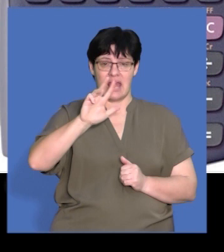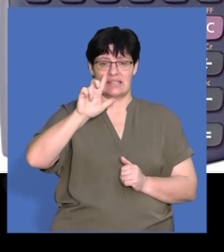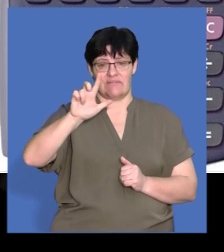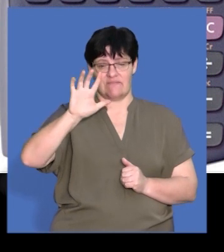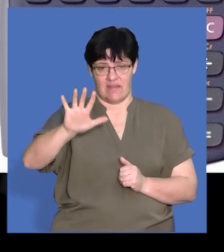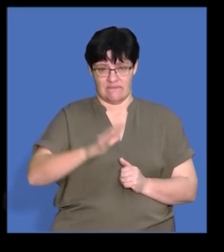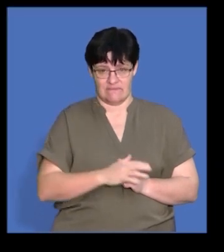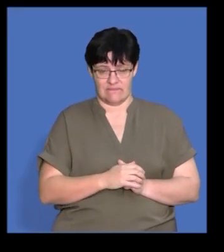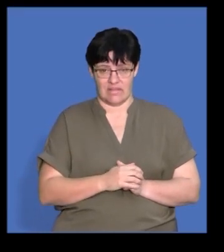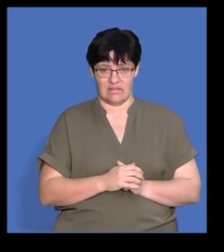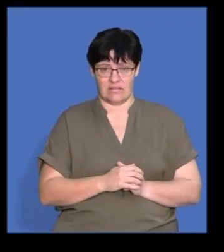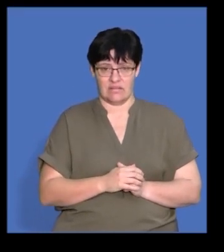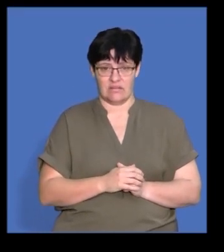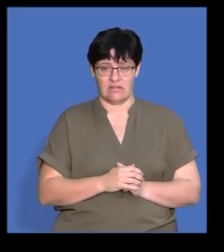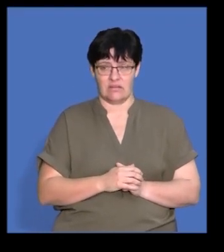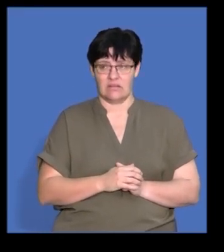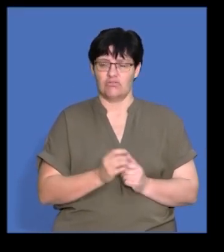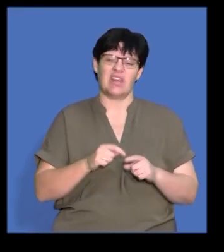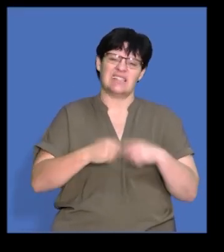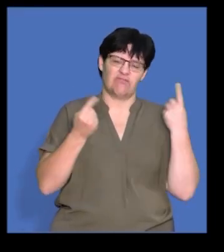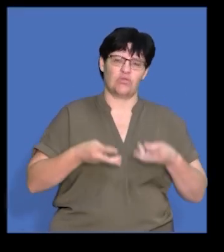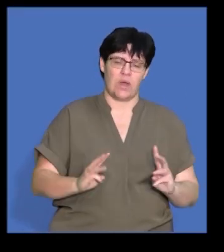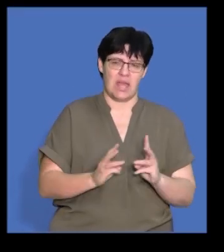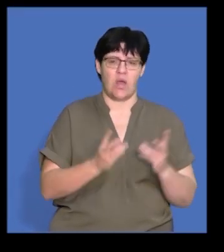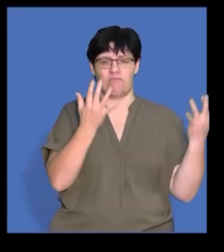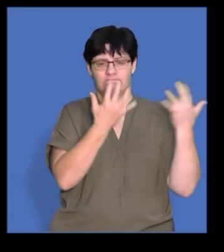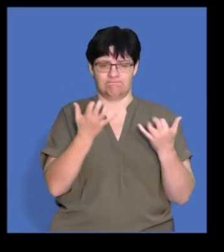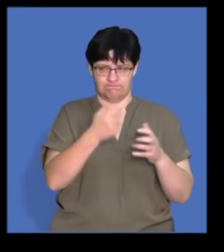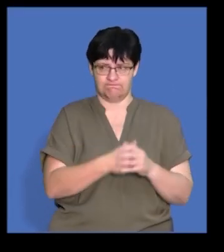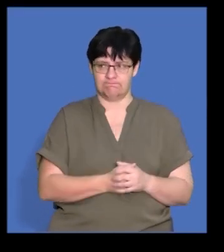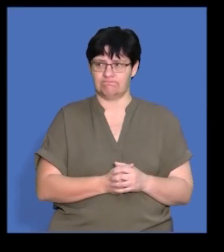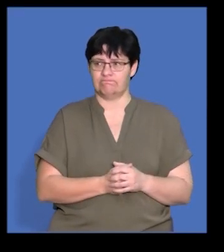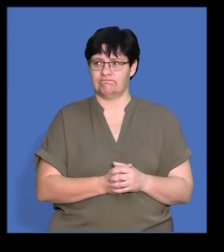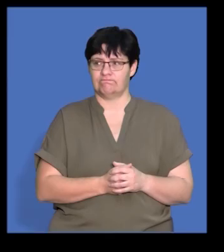0.0975. So it's just a different way of doing the calculation.